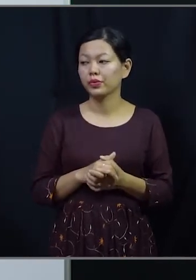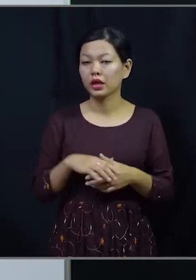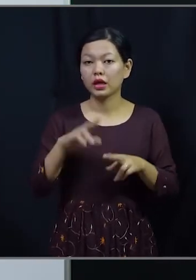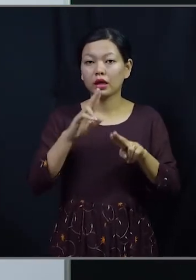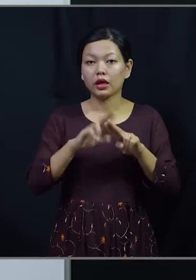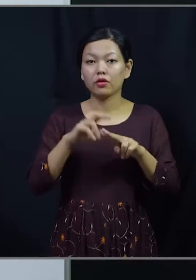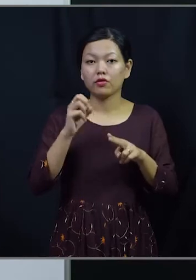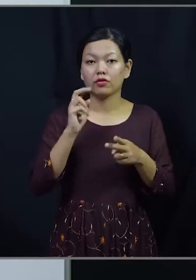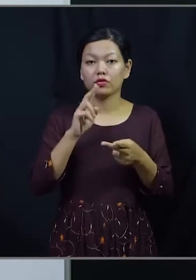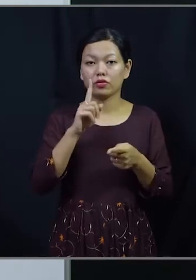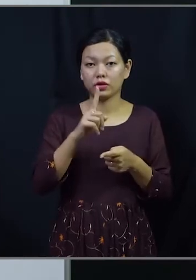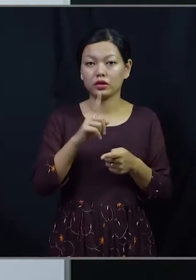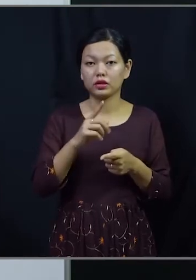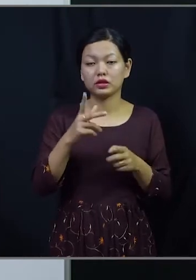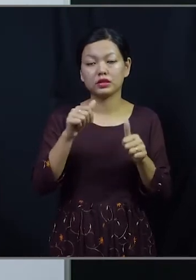1 is A again,